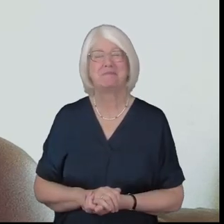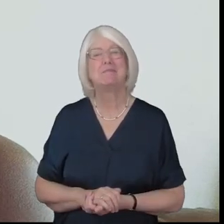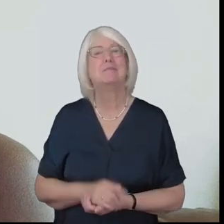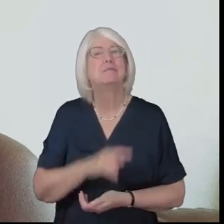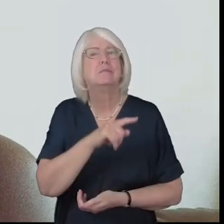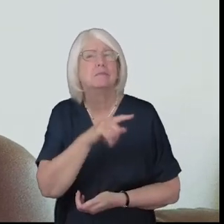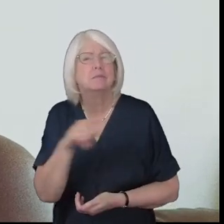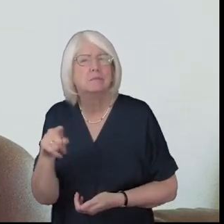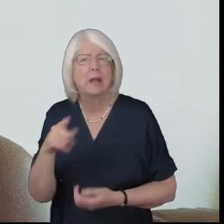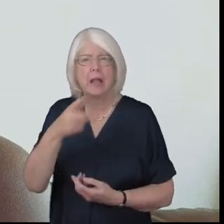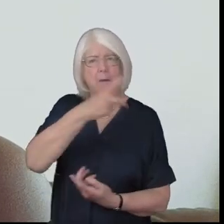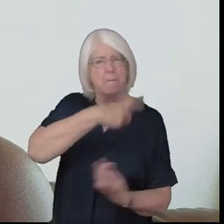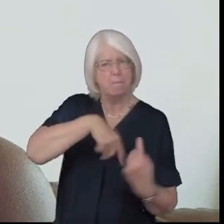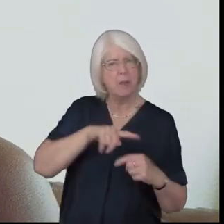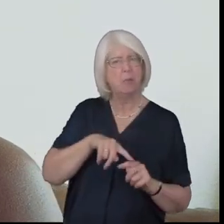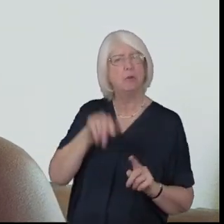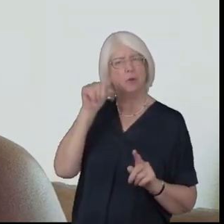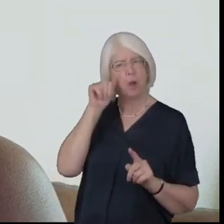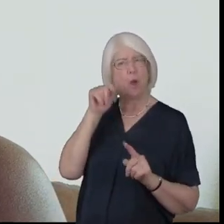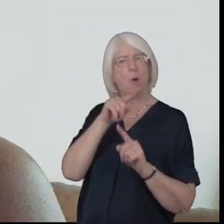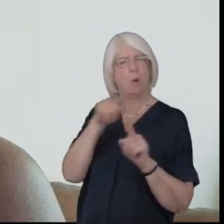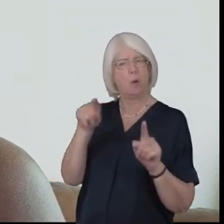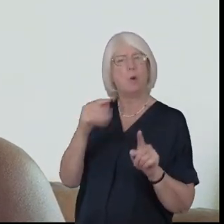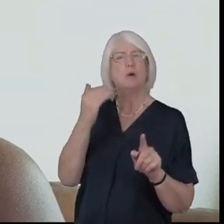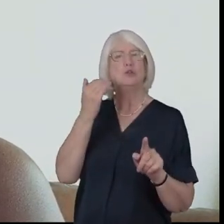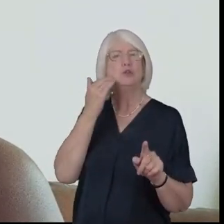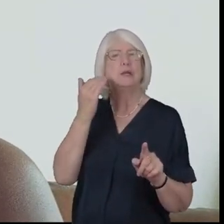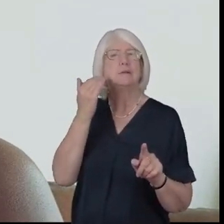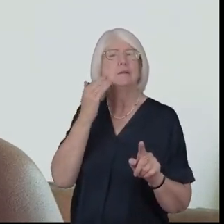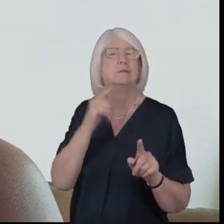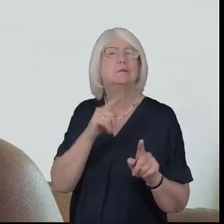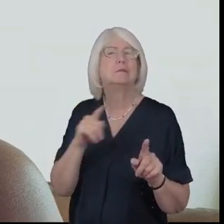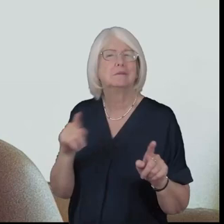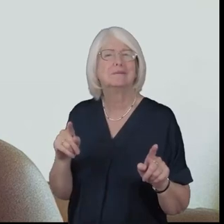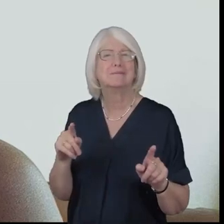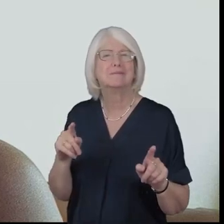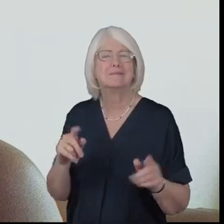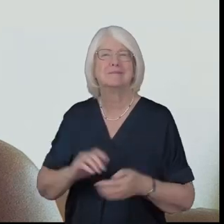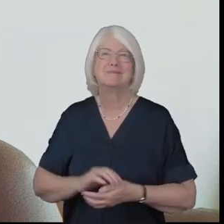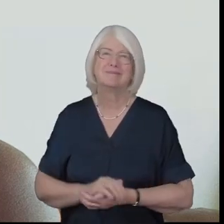let your gentleness be known to everyone